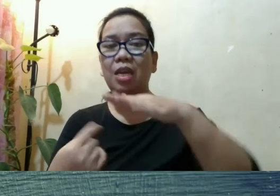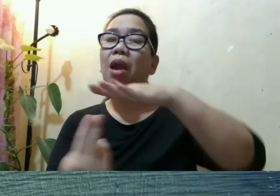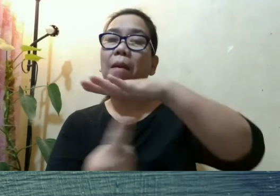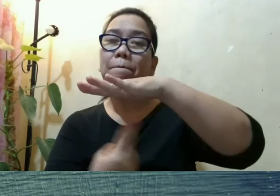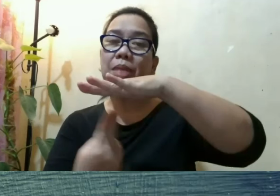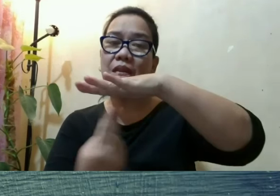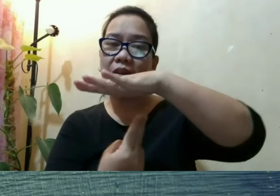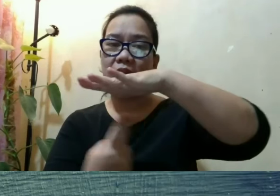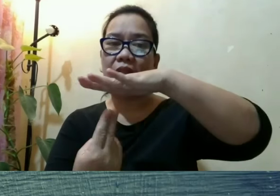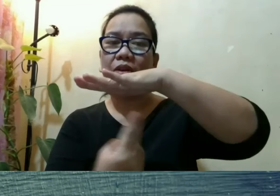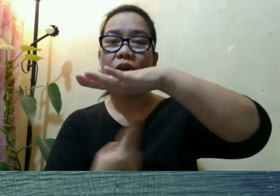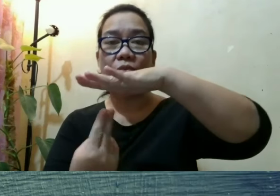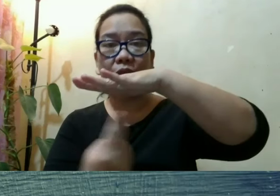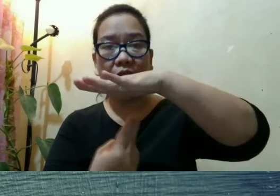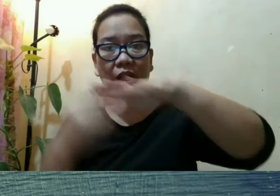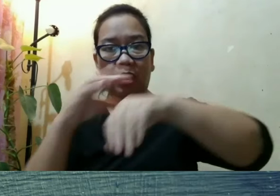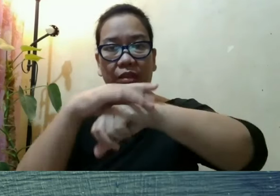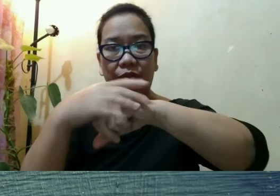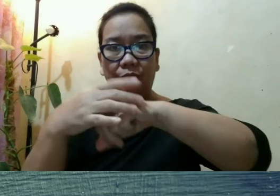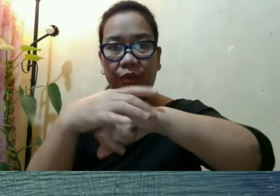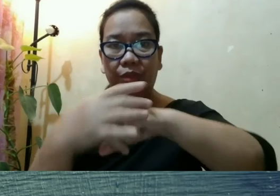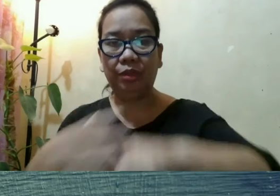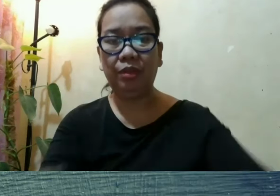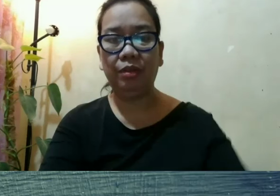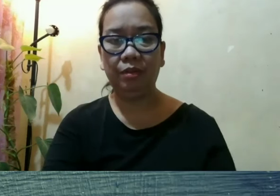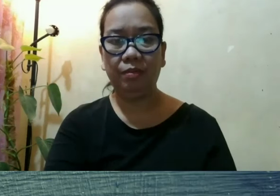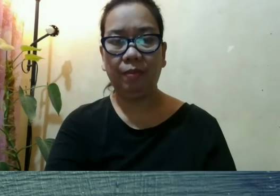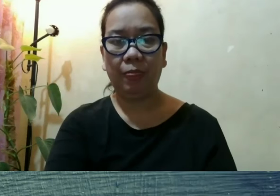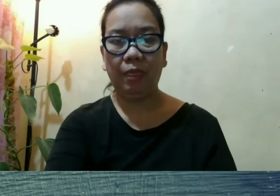happening beneath or within the earth.